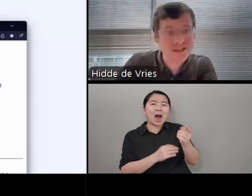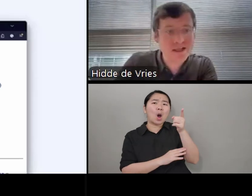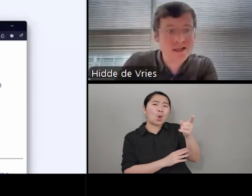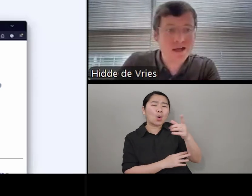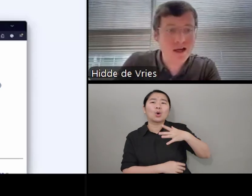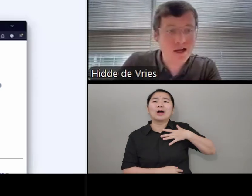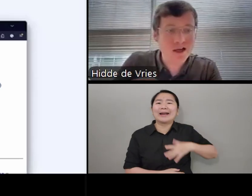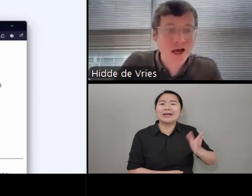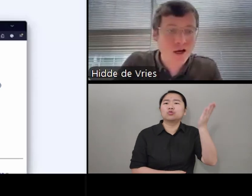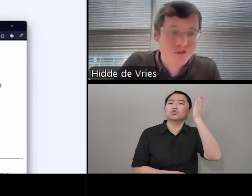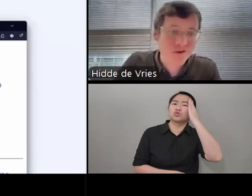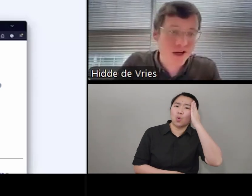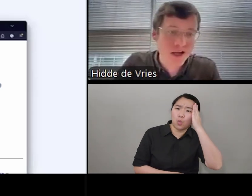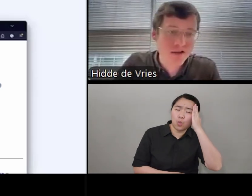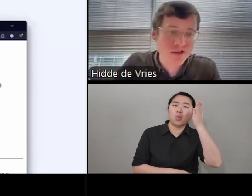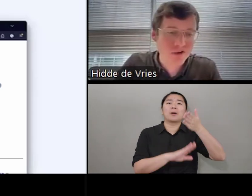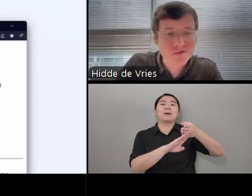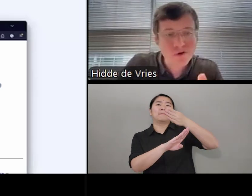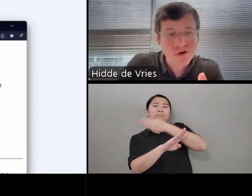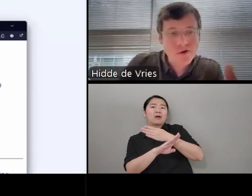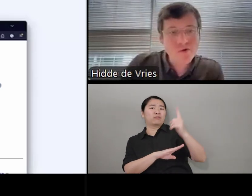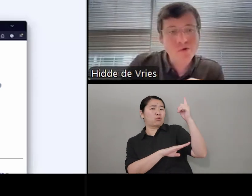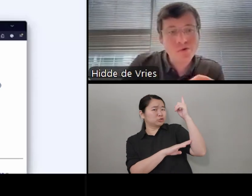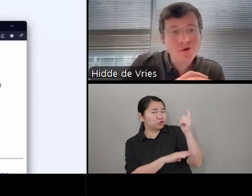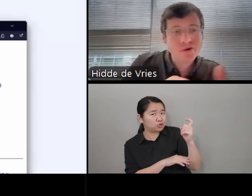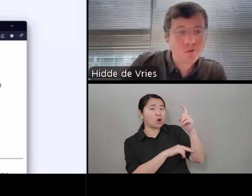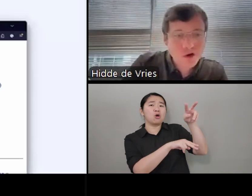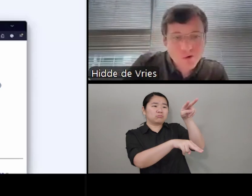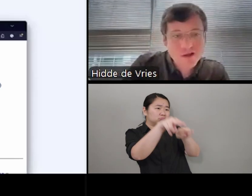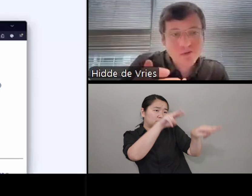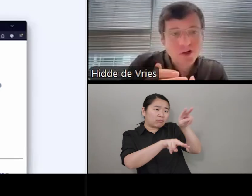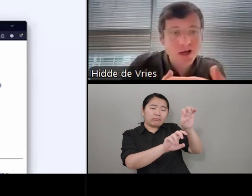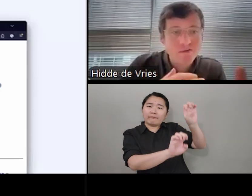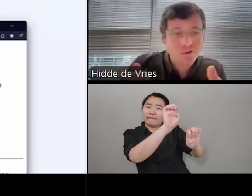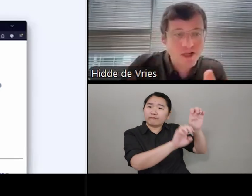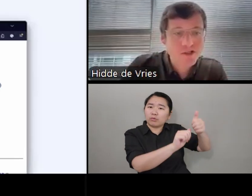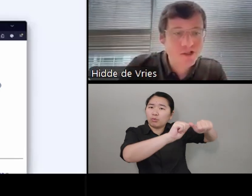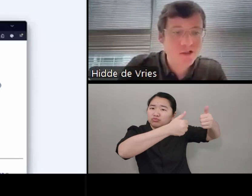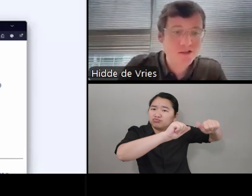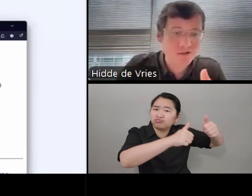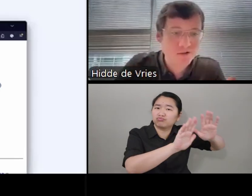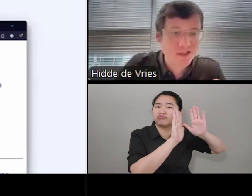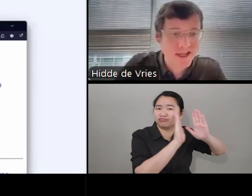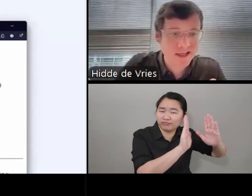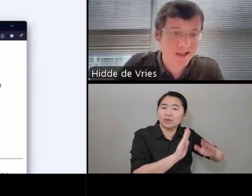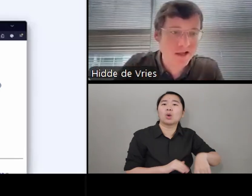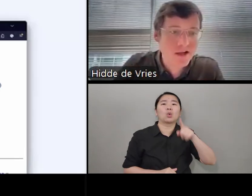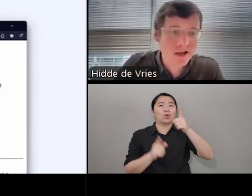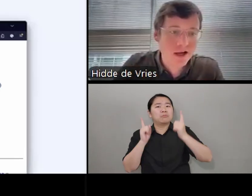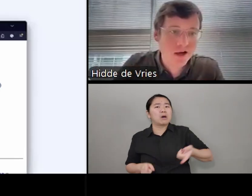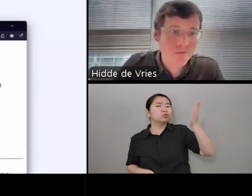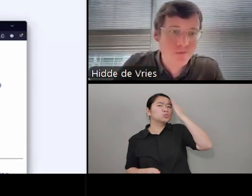evaluation. It helps you find out sort of who you can work with, what kind of information you need to take